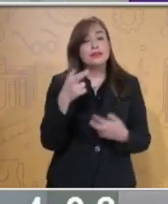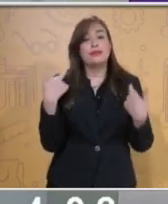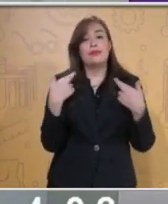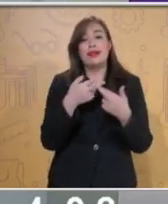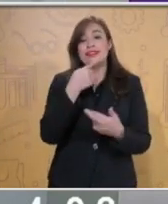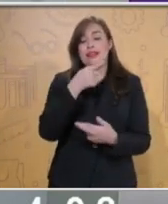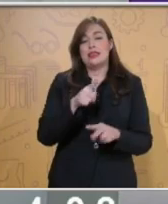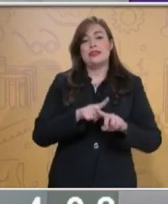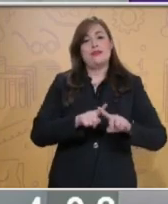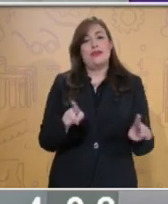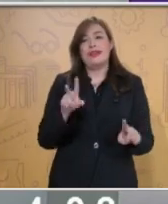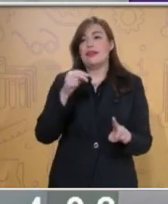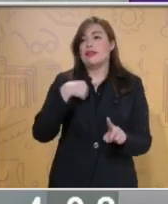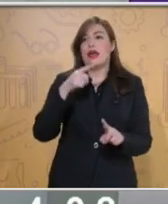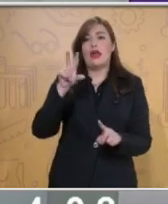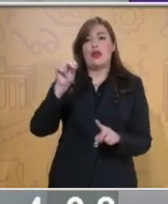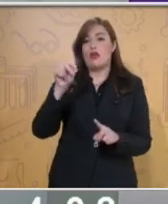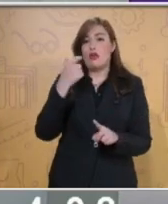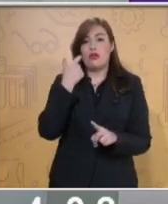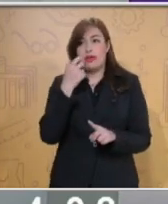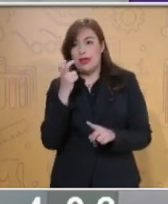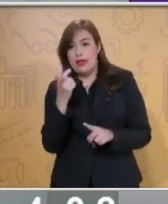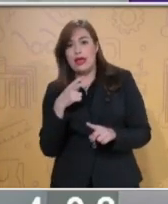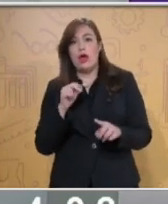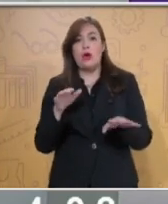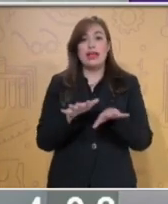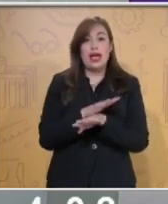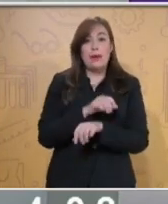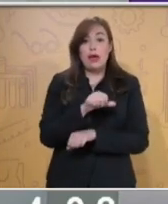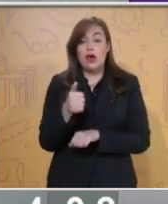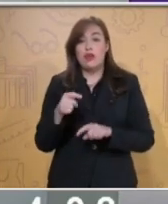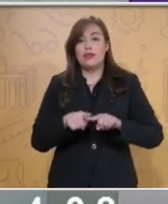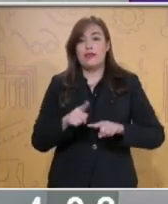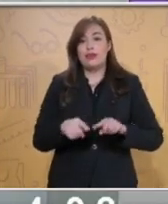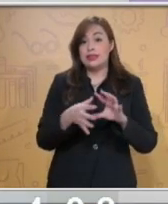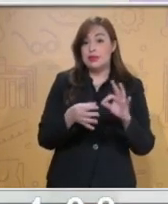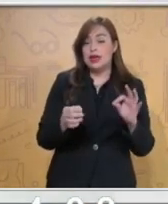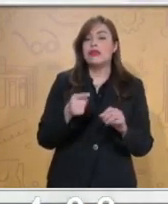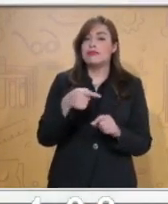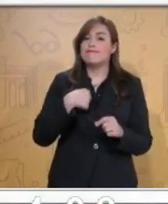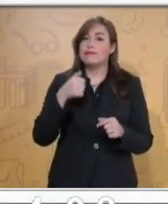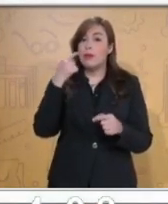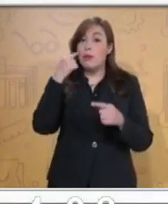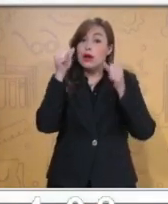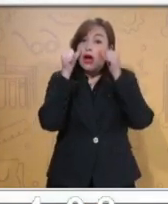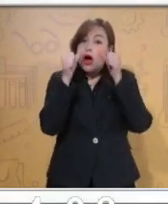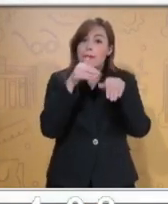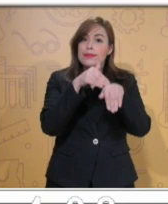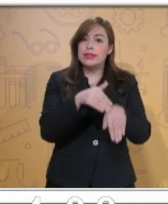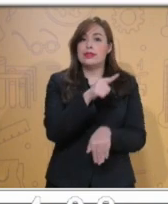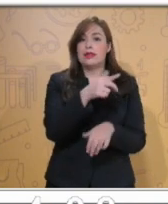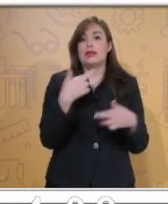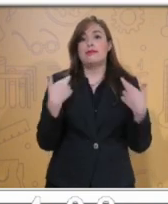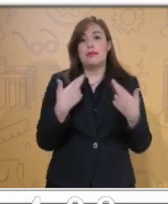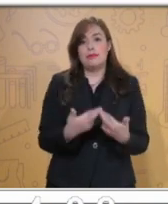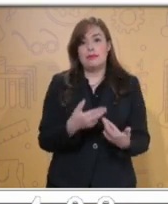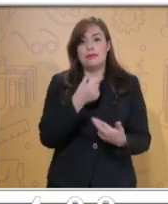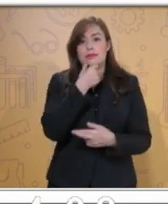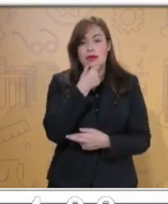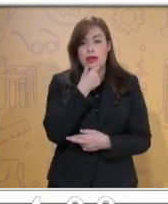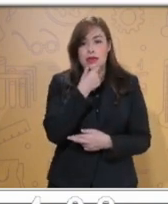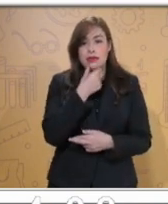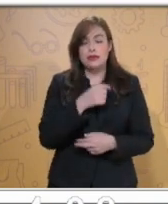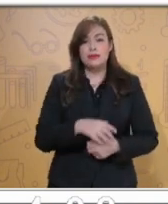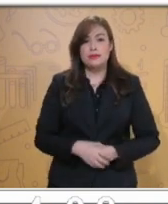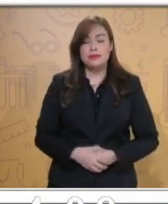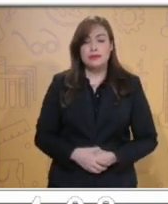instructions, please follow that instructions. Well, before to begin with the